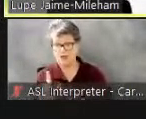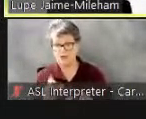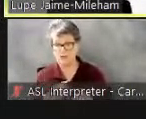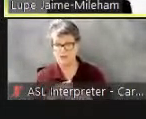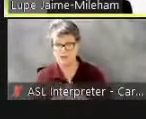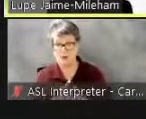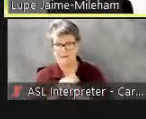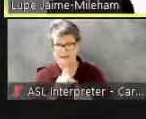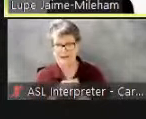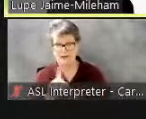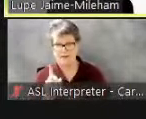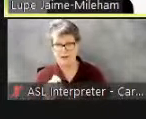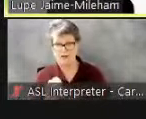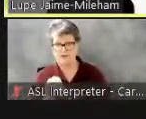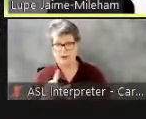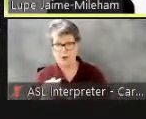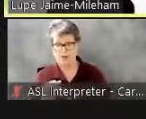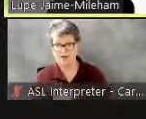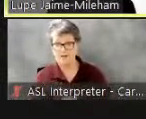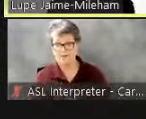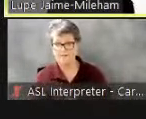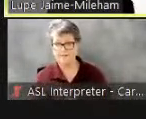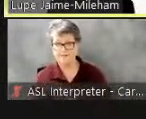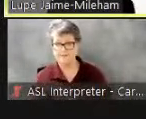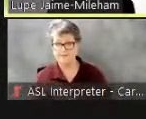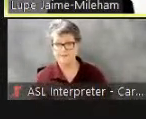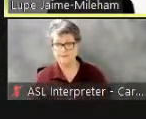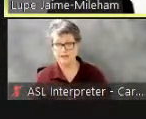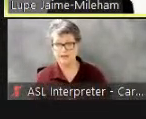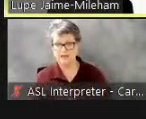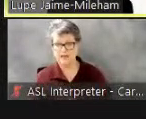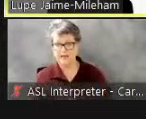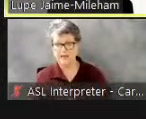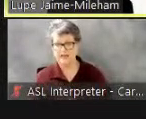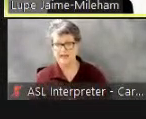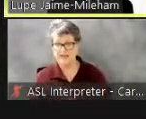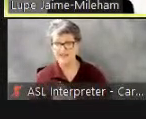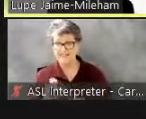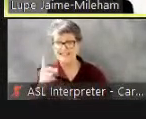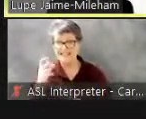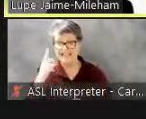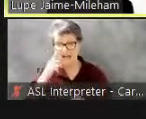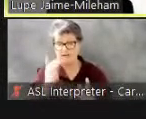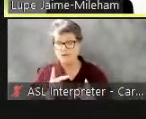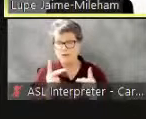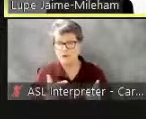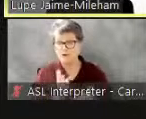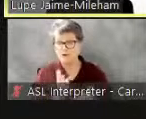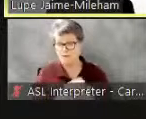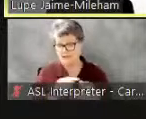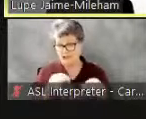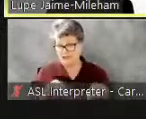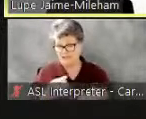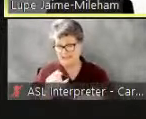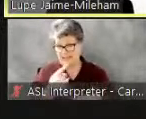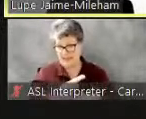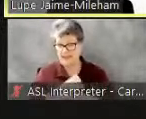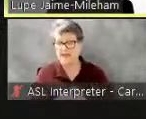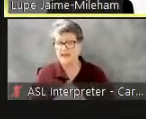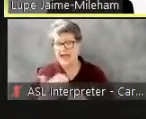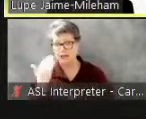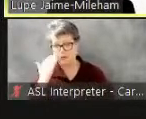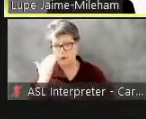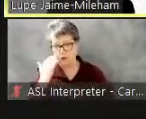COLA, want to call out one piece of this first is this is the governor's proposed budget. As you know,